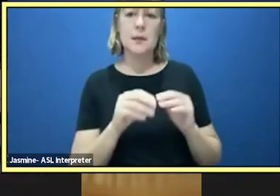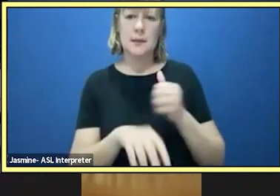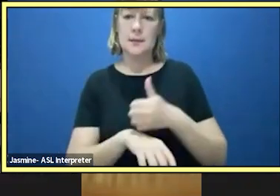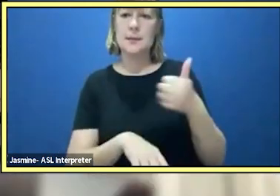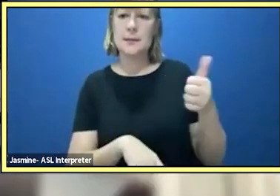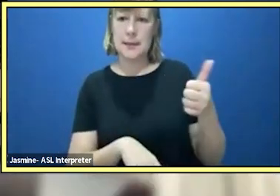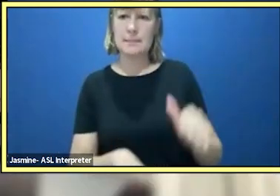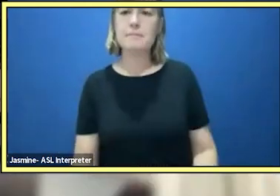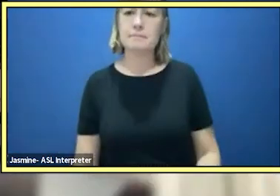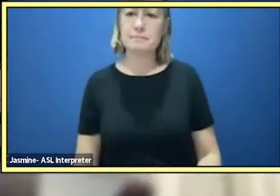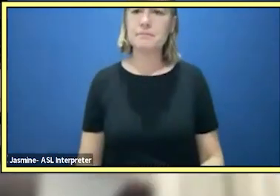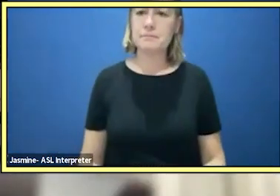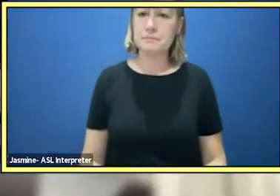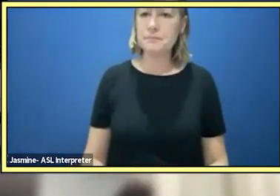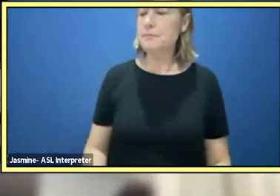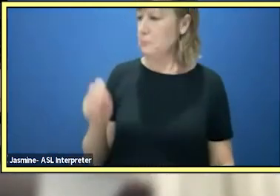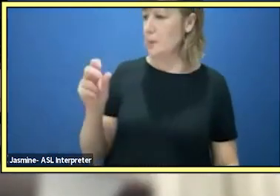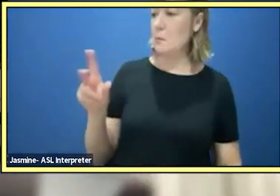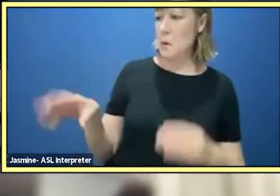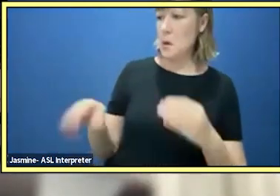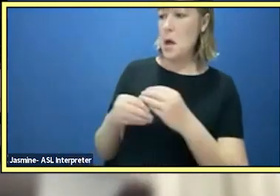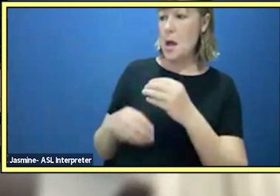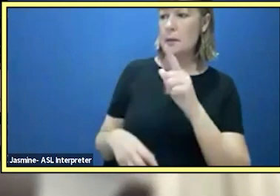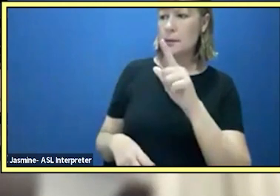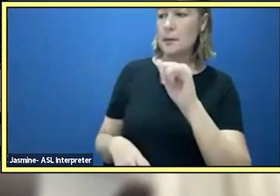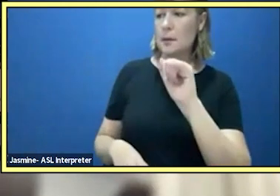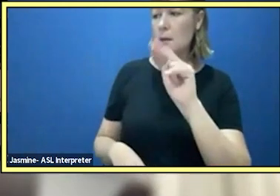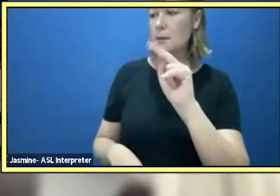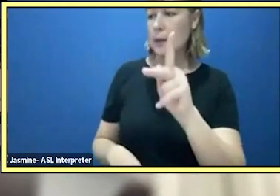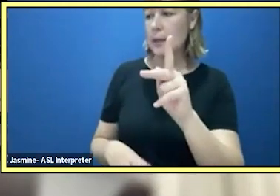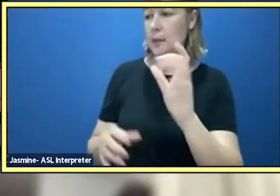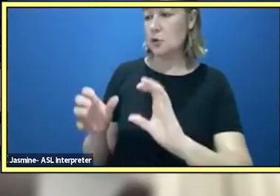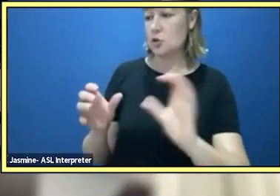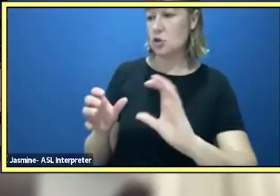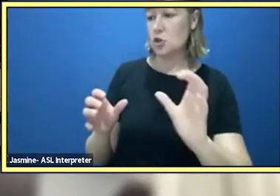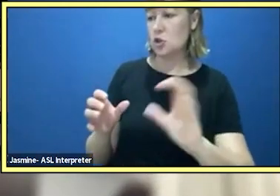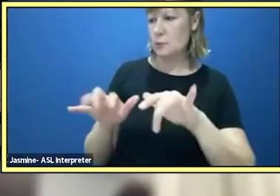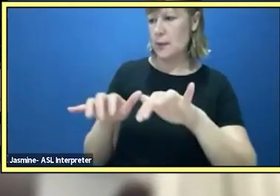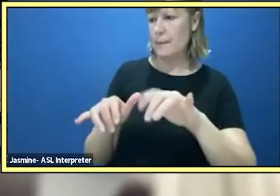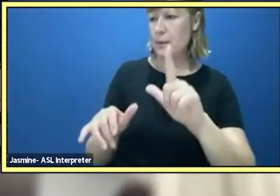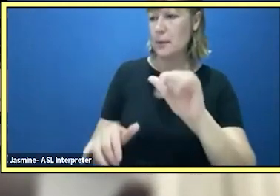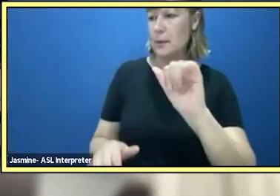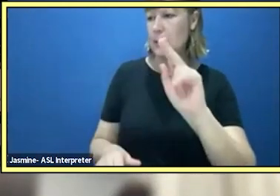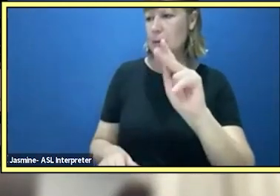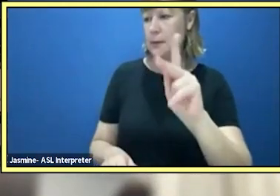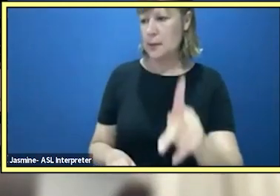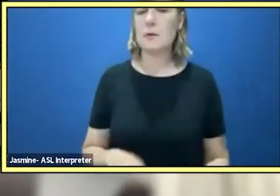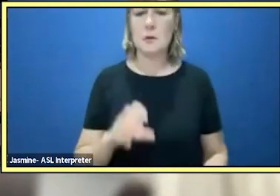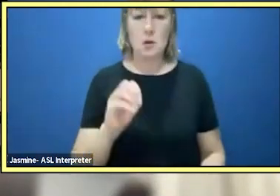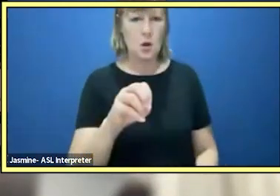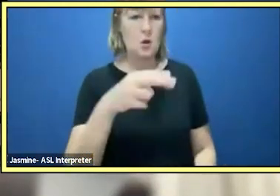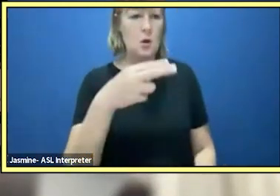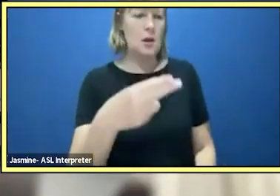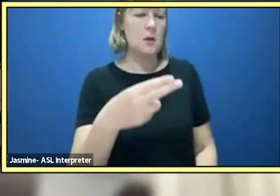link for that in the chat for people, and we'll put it on the website. Yeah, and that's also on the EOHHS CFCM website. All of those